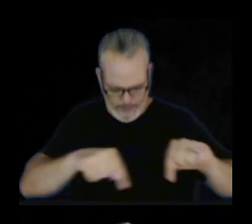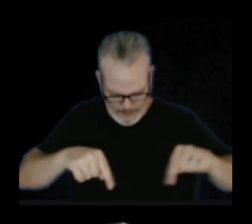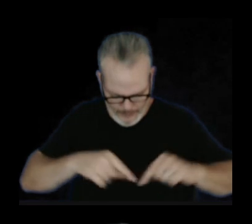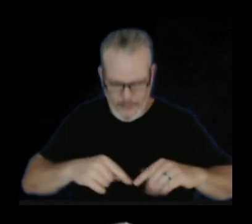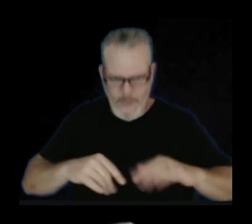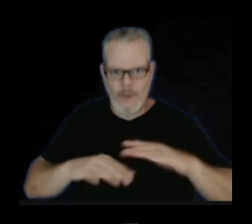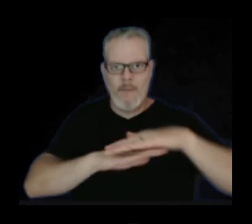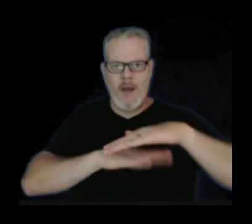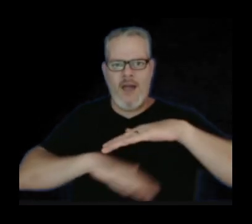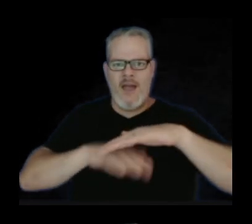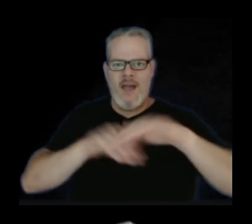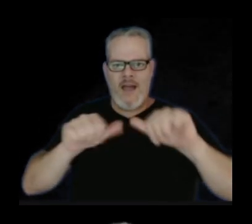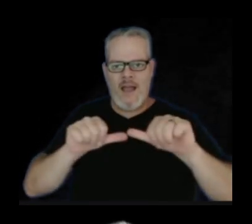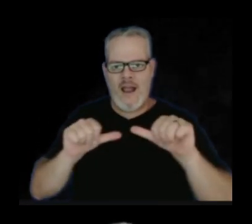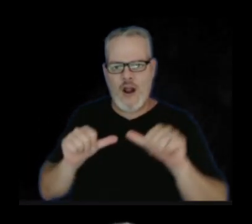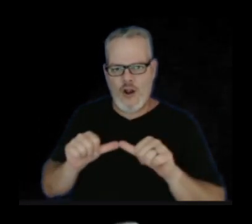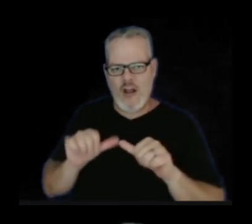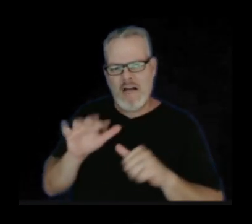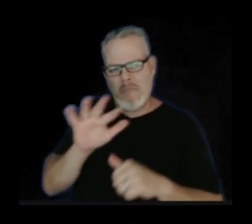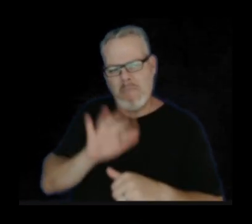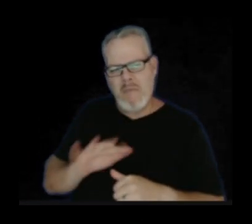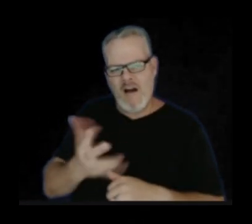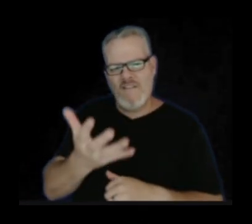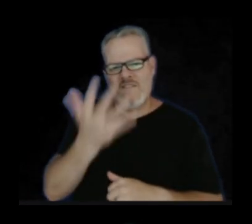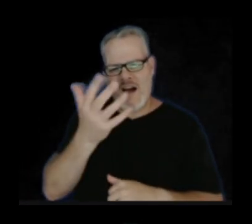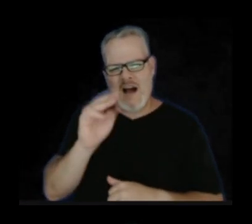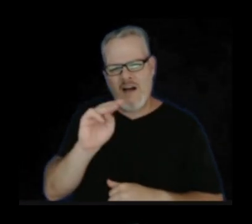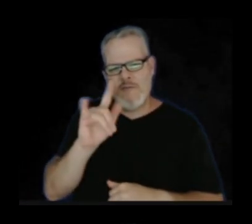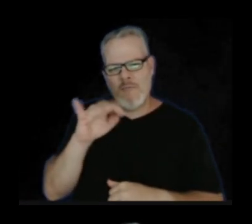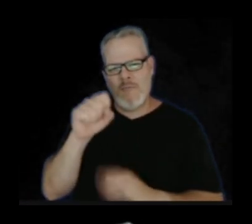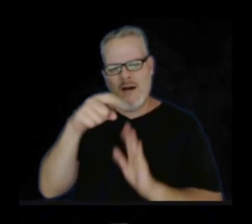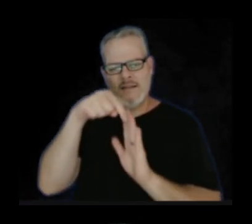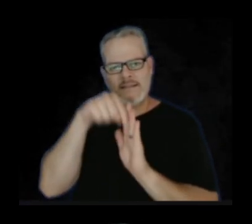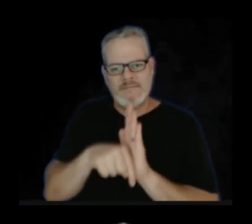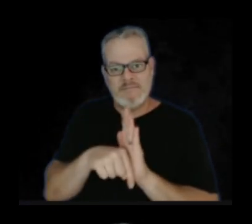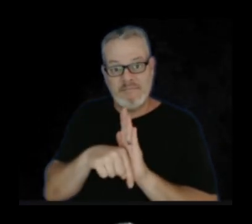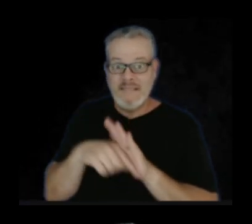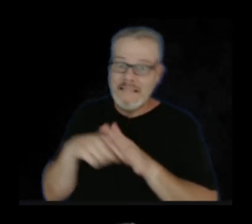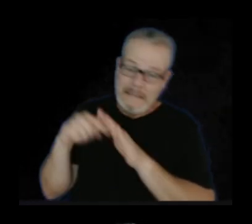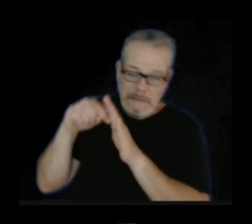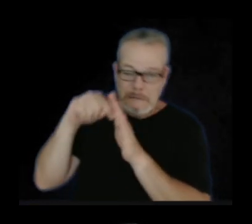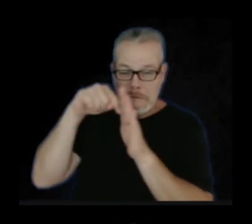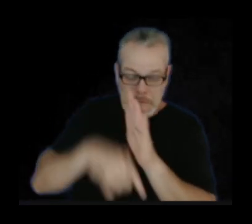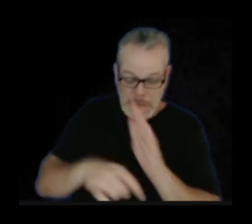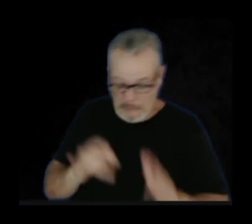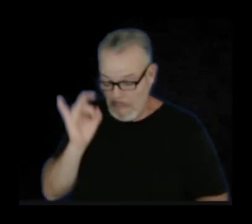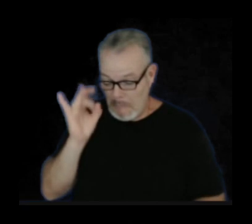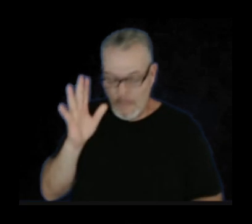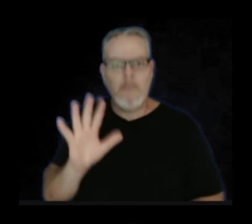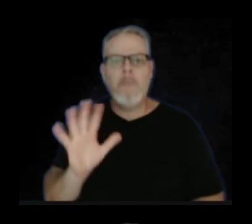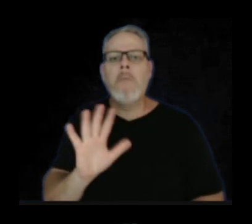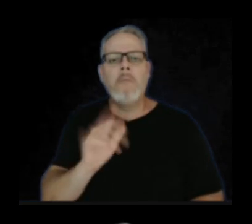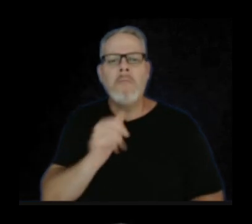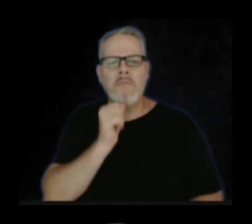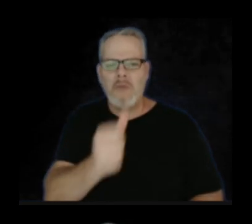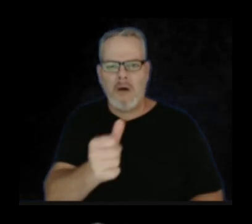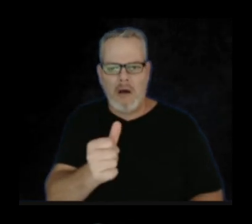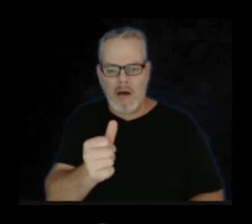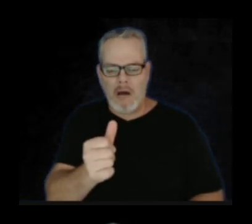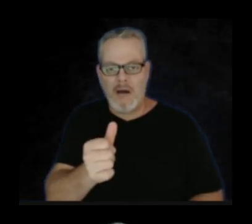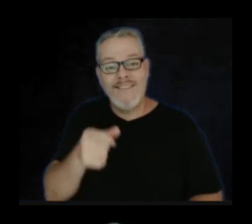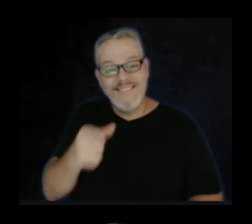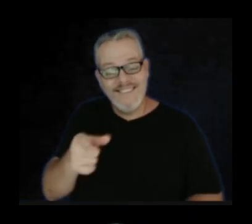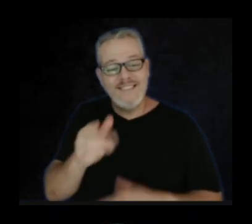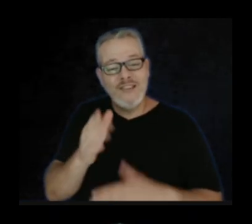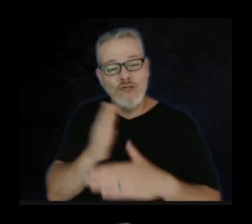old seafloor used to be. That's about 5 miles down. So these are not the super deep earthquakes we've talked about in the past that are by the root of the volcano. It's within